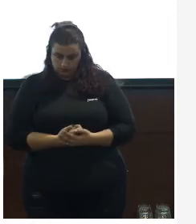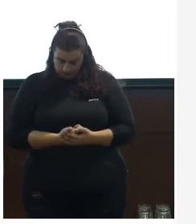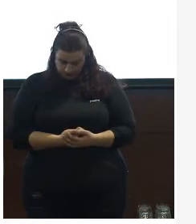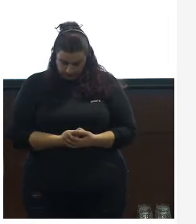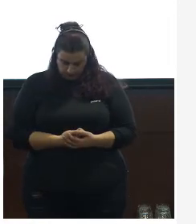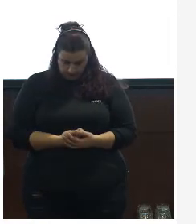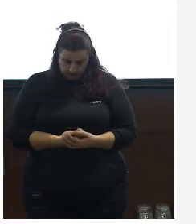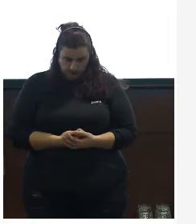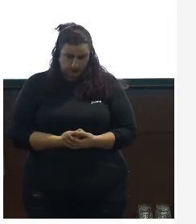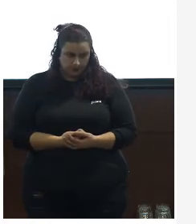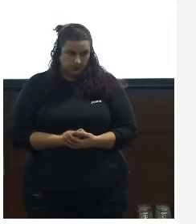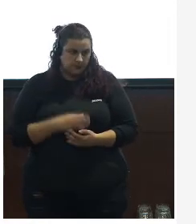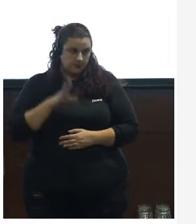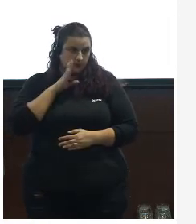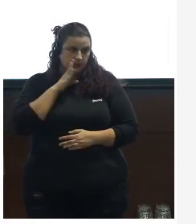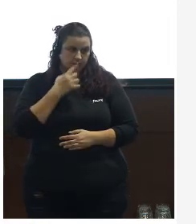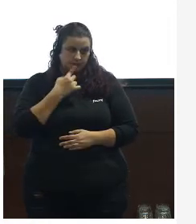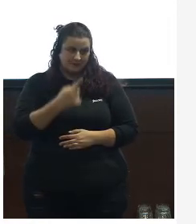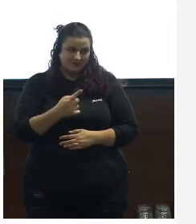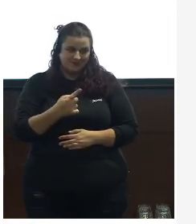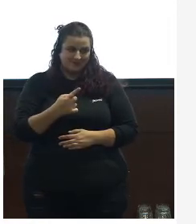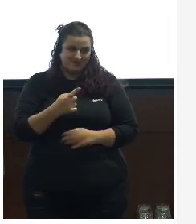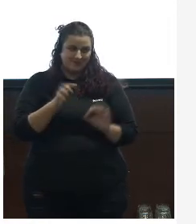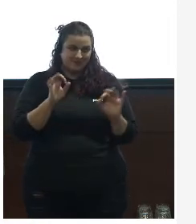there is not one size fits all.